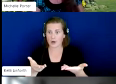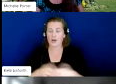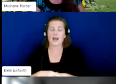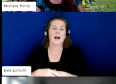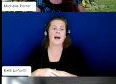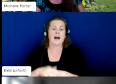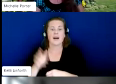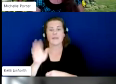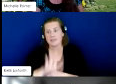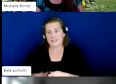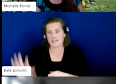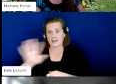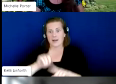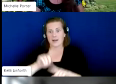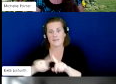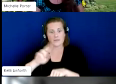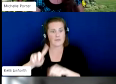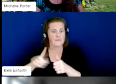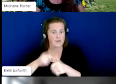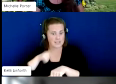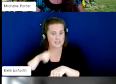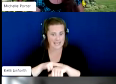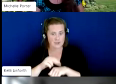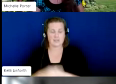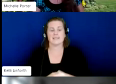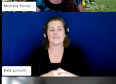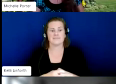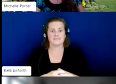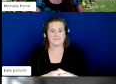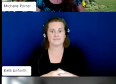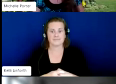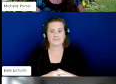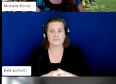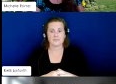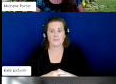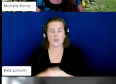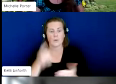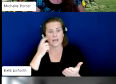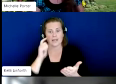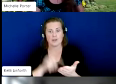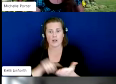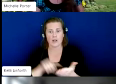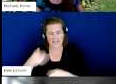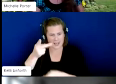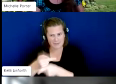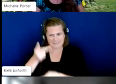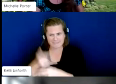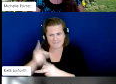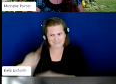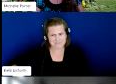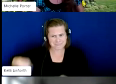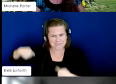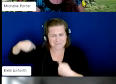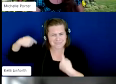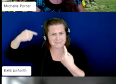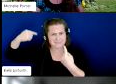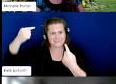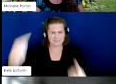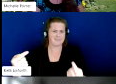territory of a number of First Nations and acknowledge their stewardship of this land throughout the